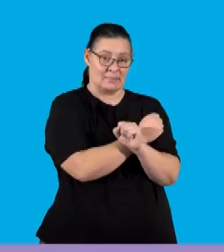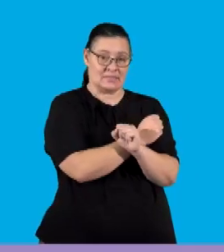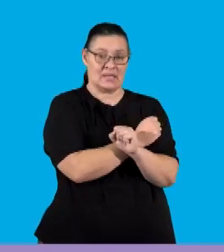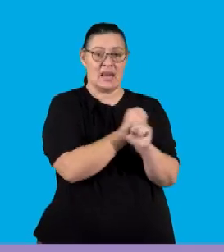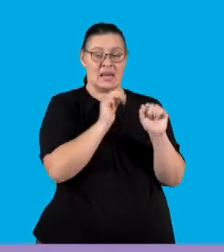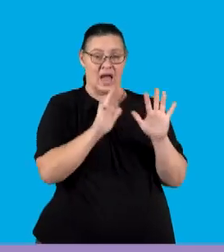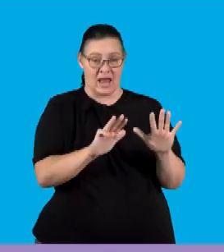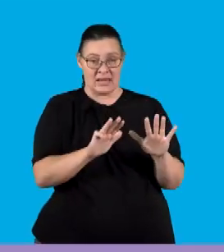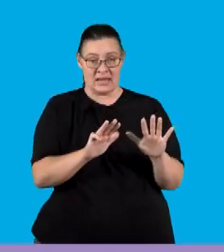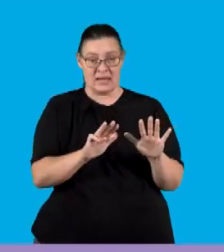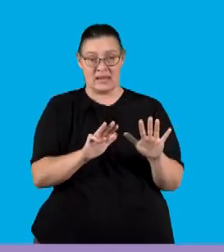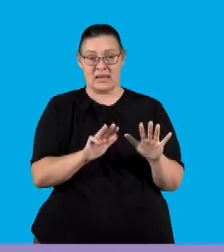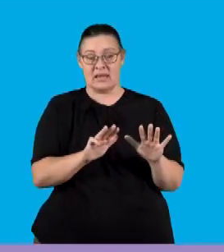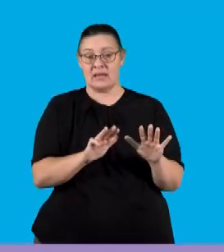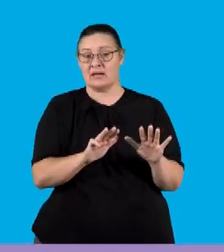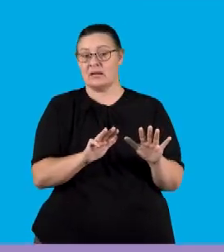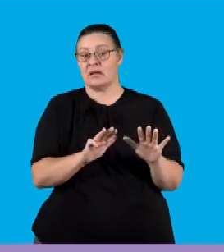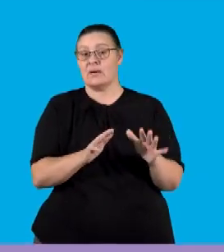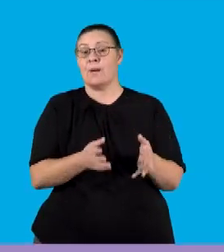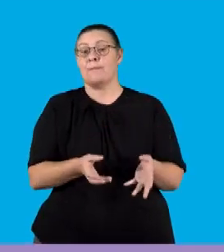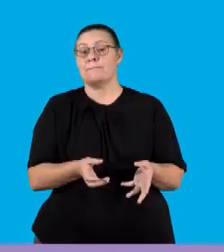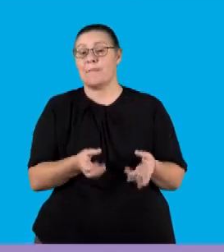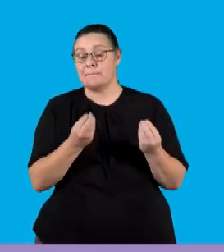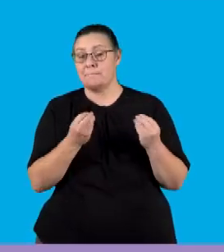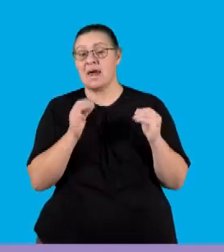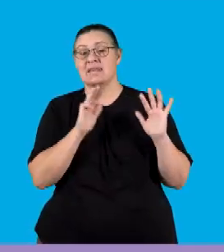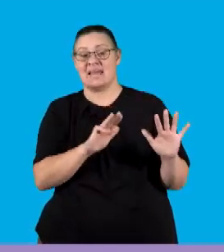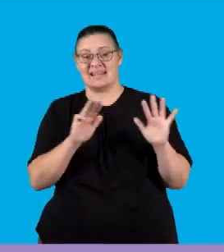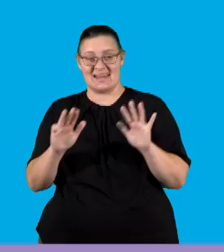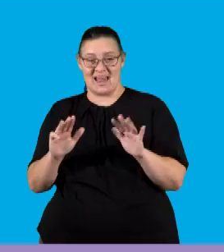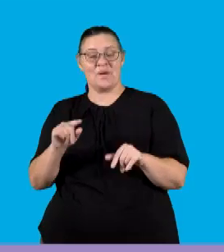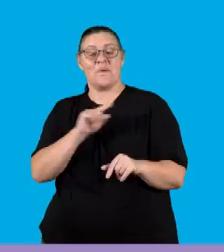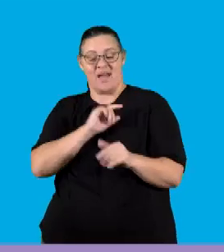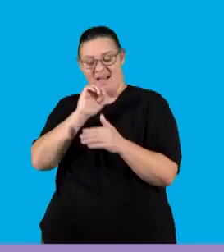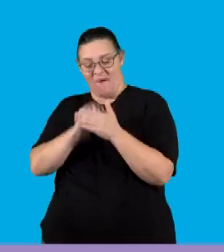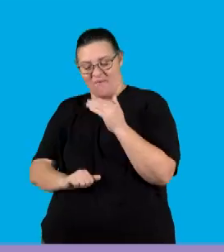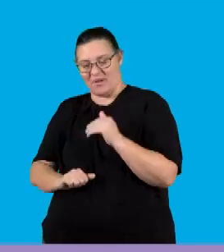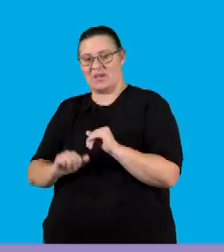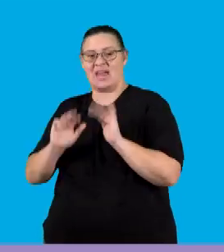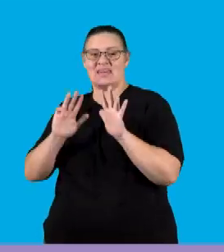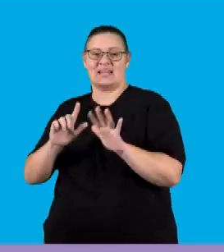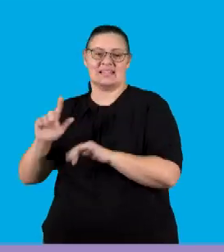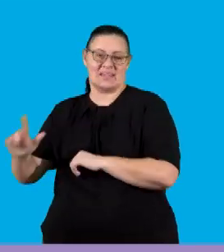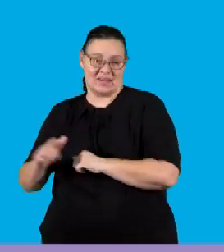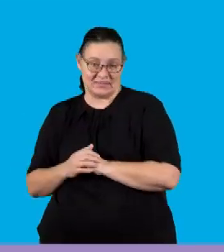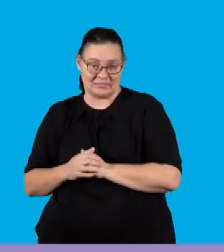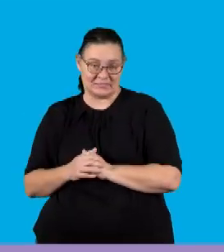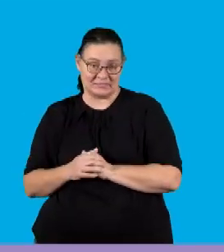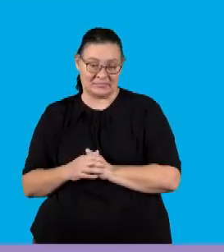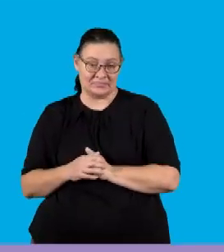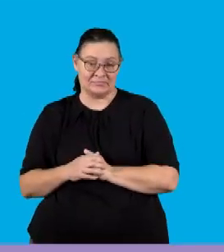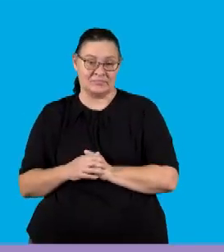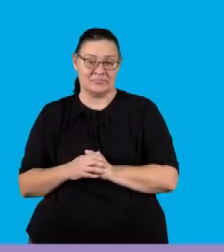by 9, do we get that 99? Yes, we do get that 99. So it means that that missing part of